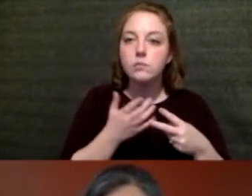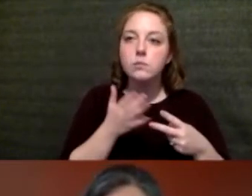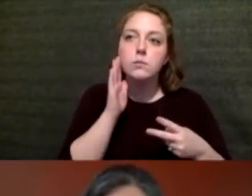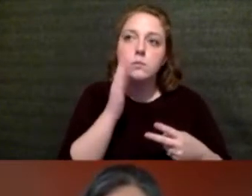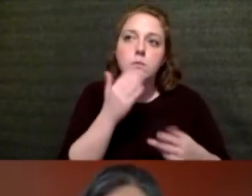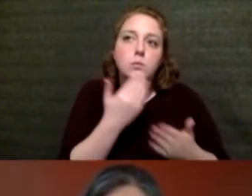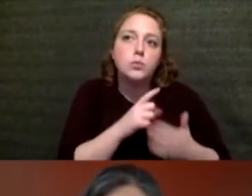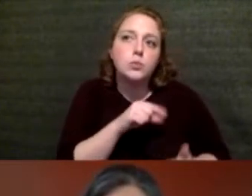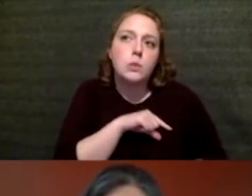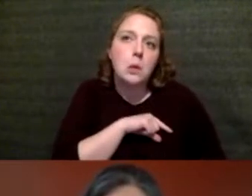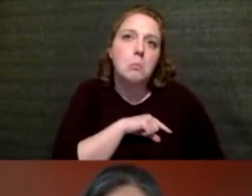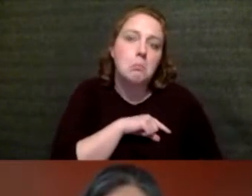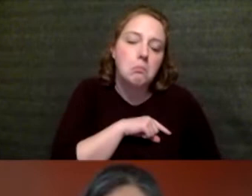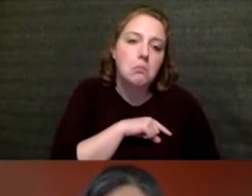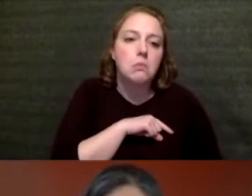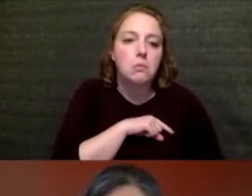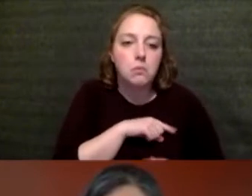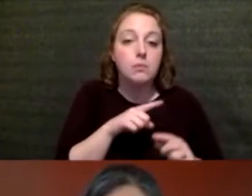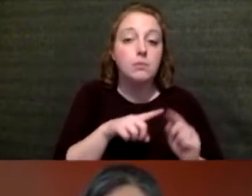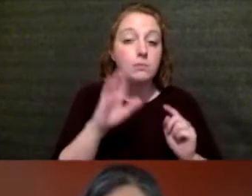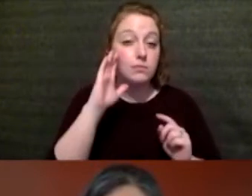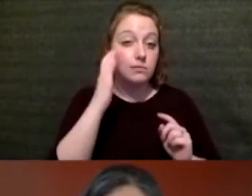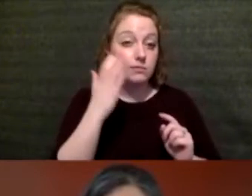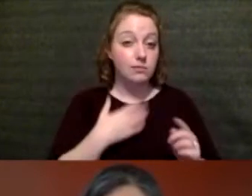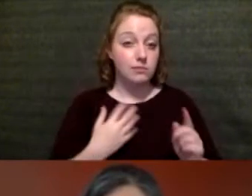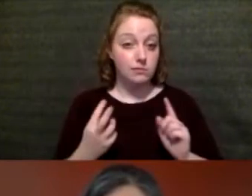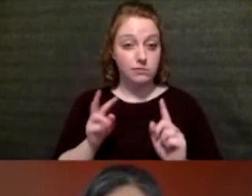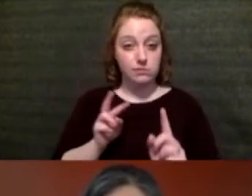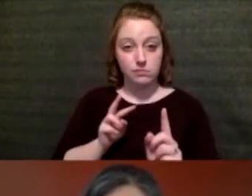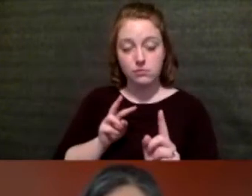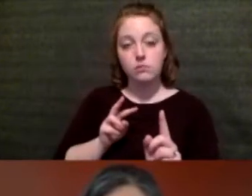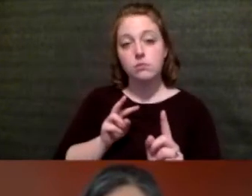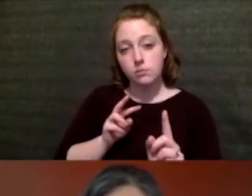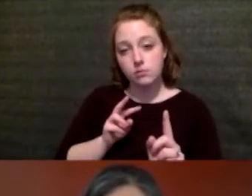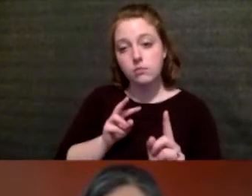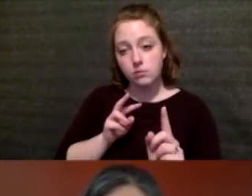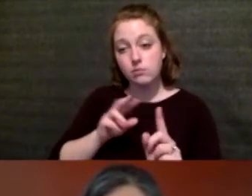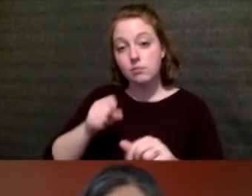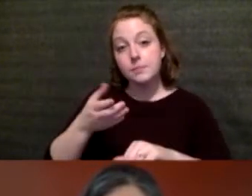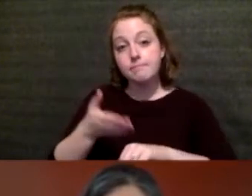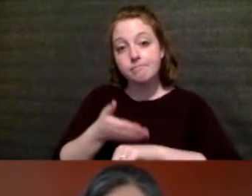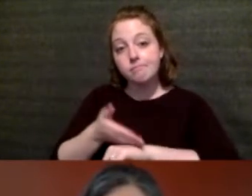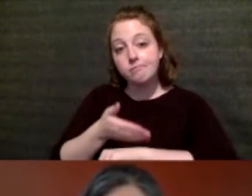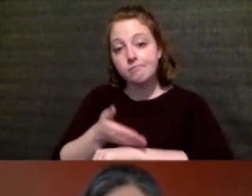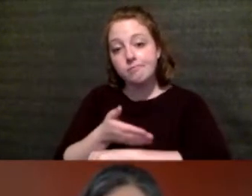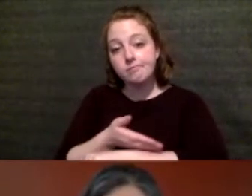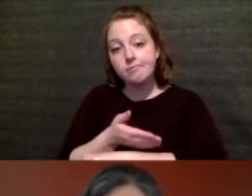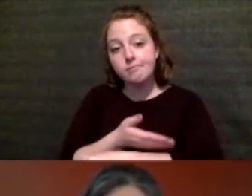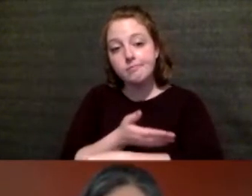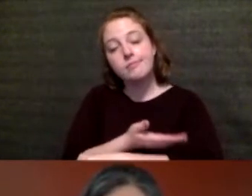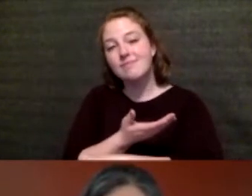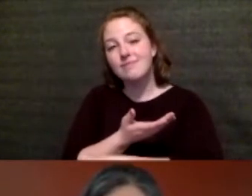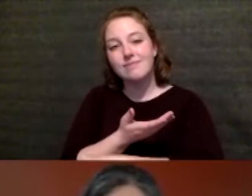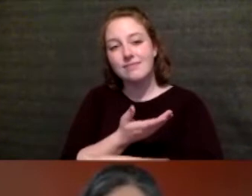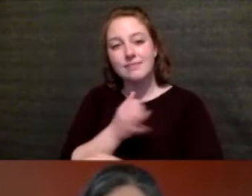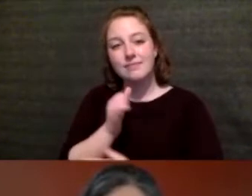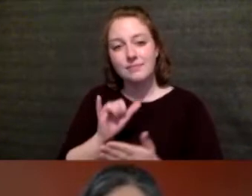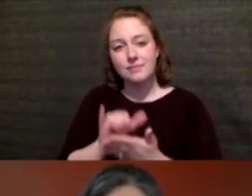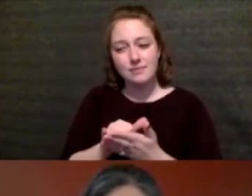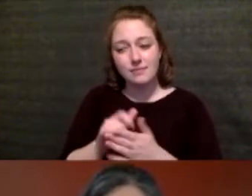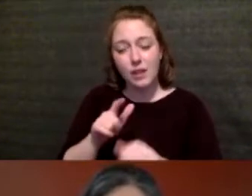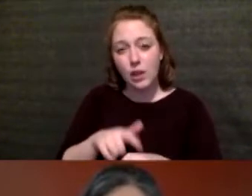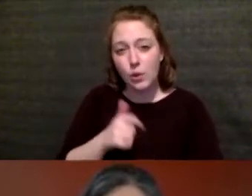appears as though my perception is yes, it's updating, but that's going to take how long.